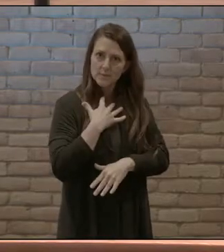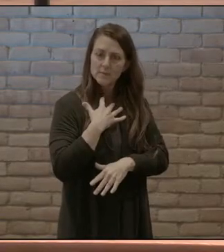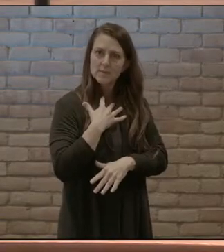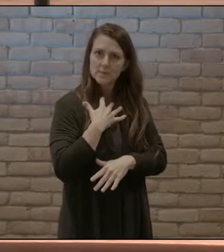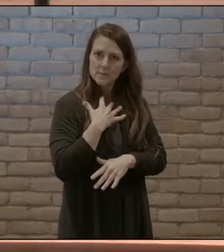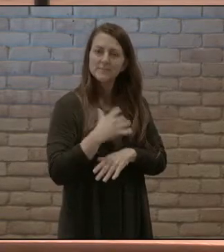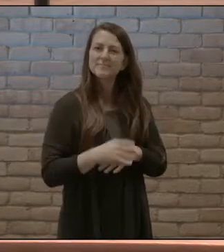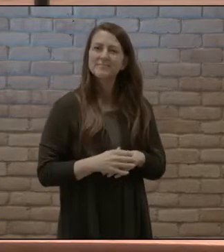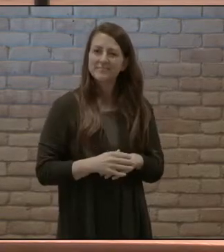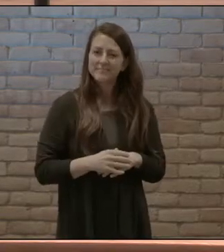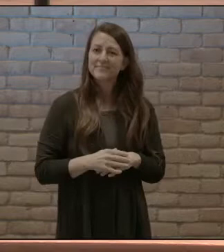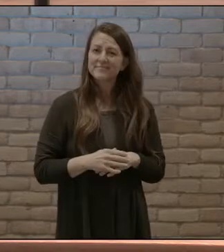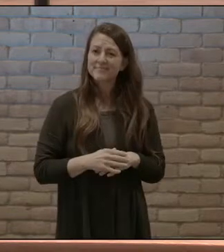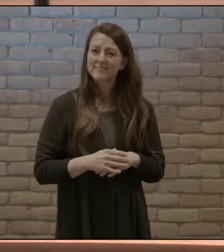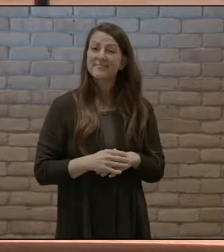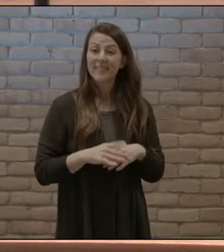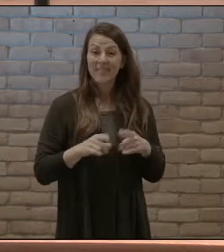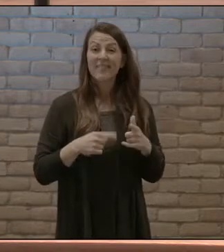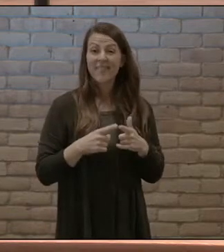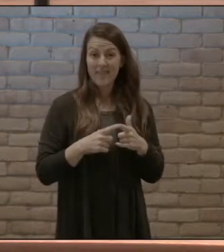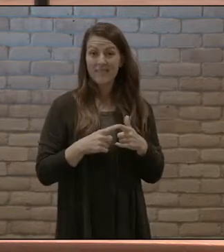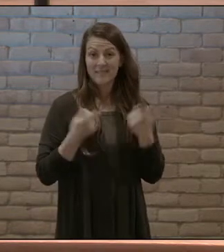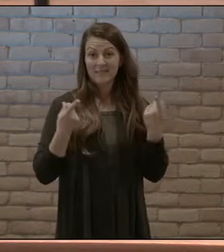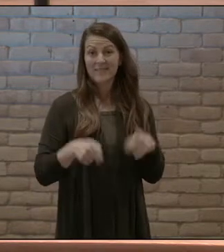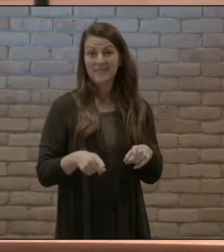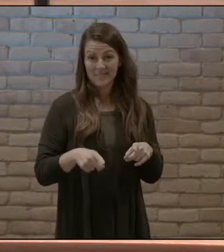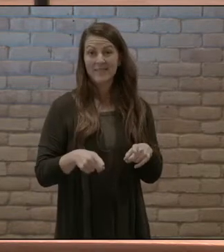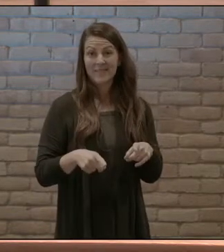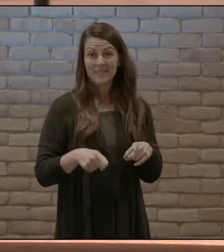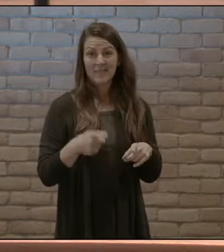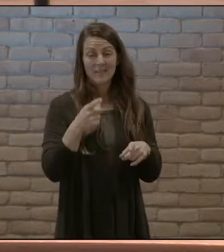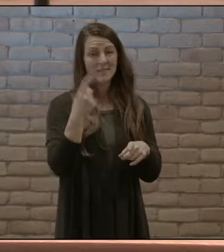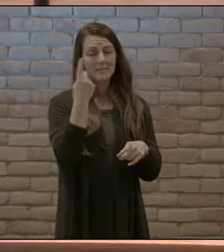And then God does something spectacular.